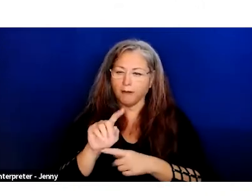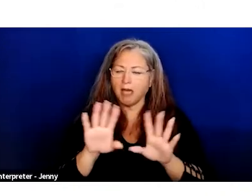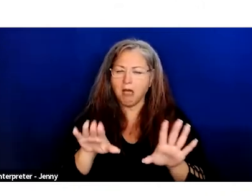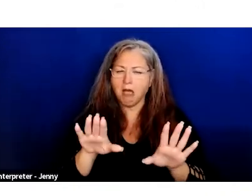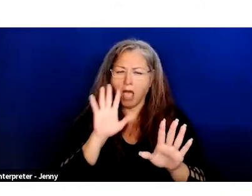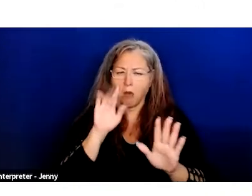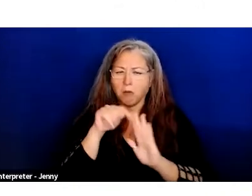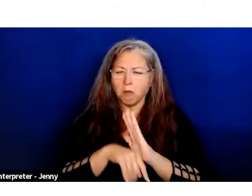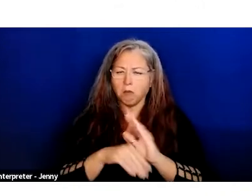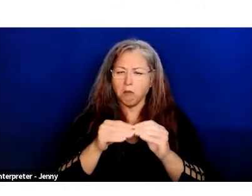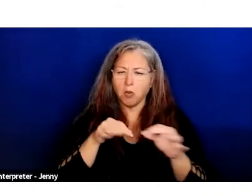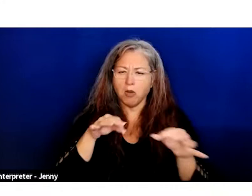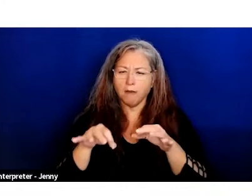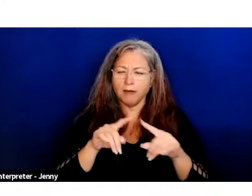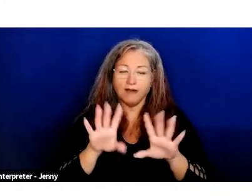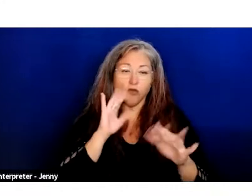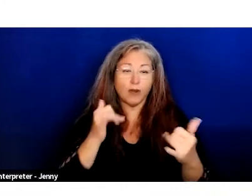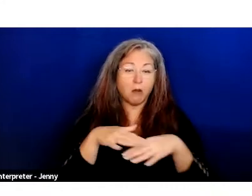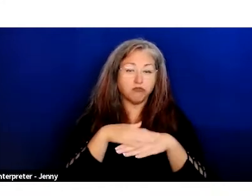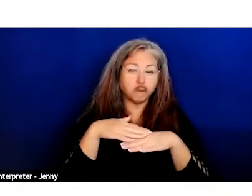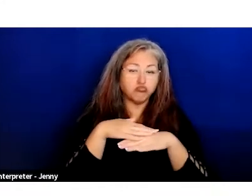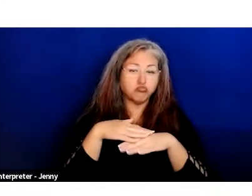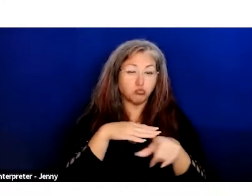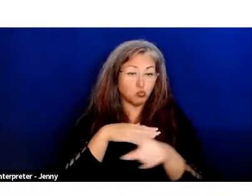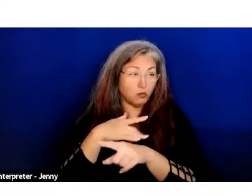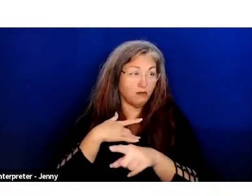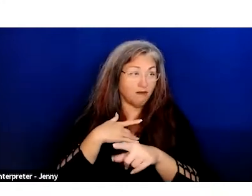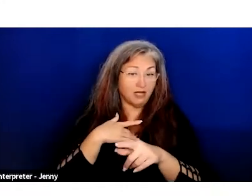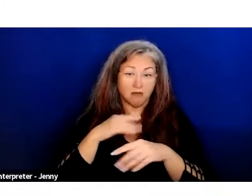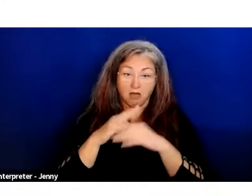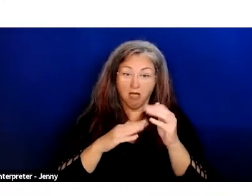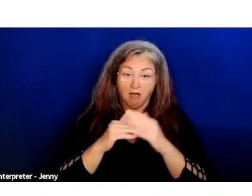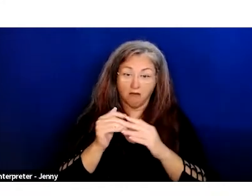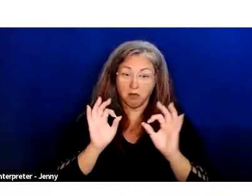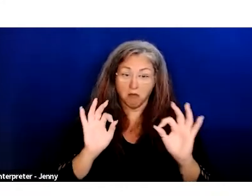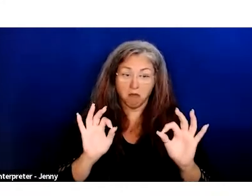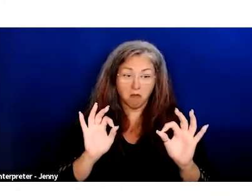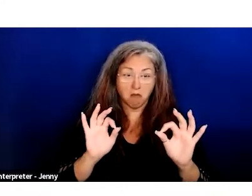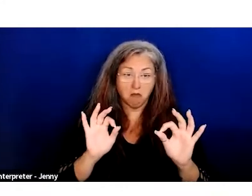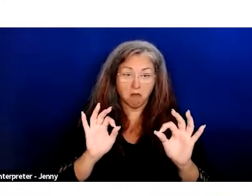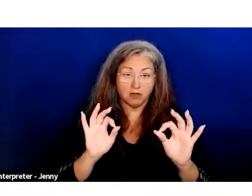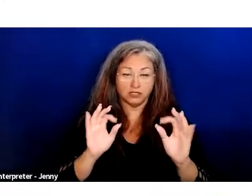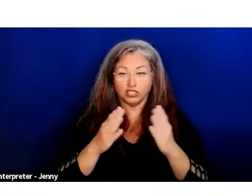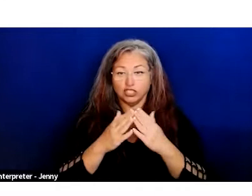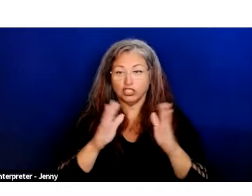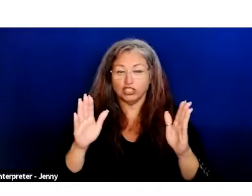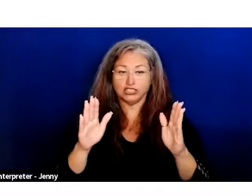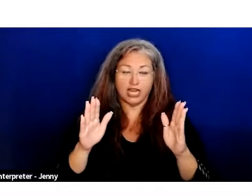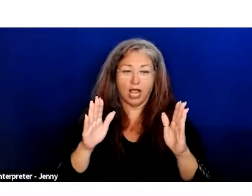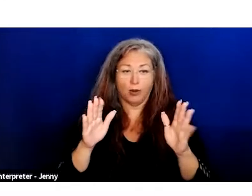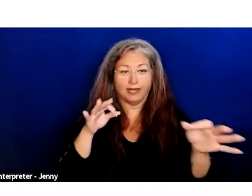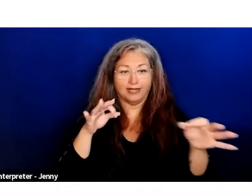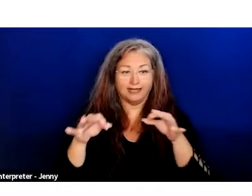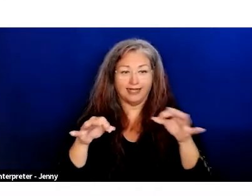more of it, but just right now, does everybody feel comfortable with a really generic high level definition